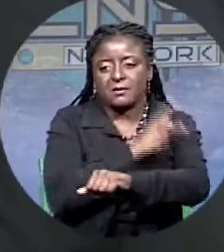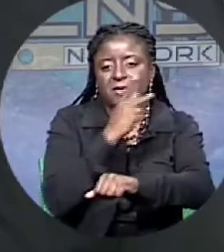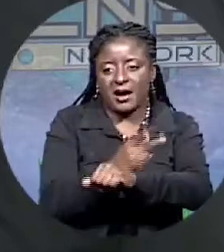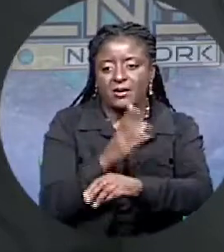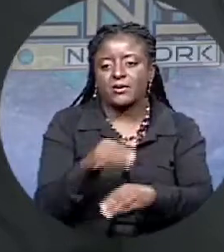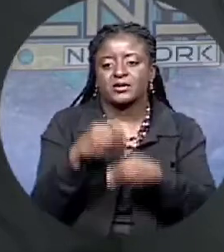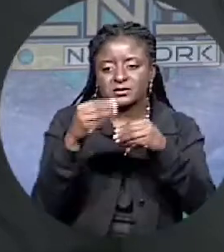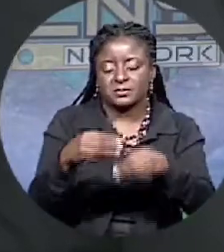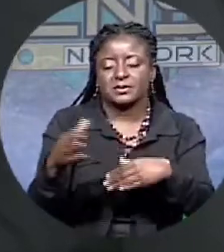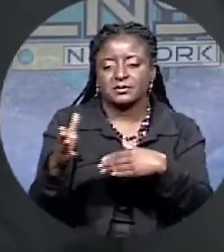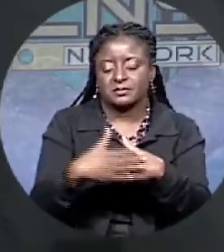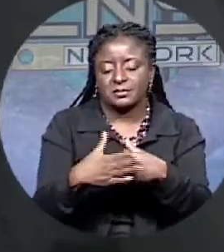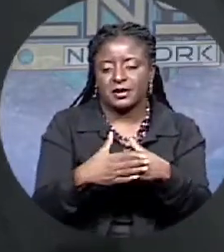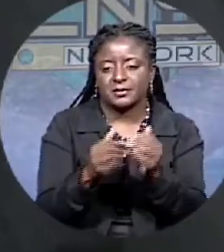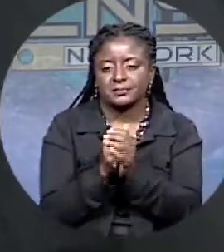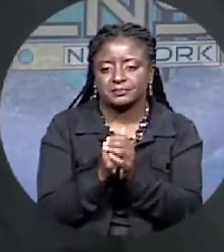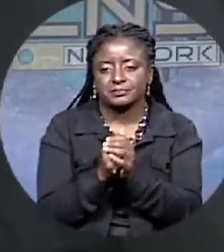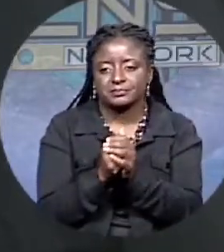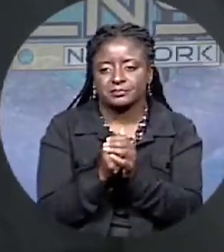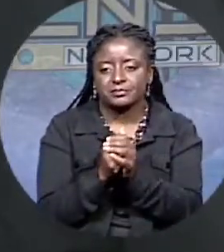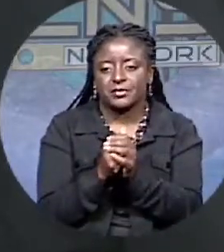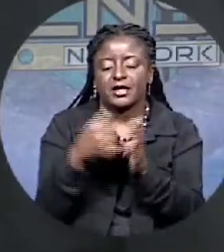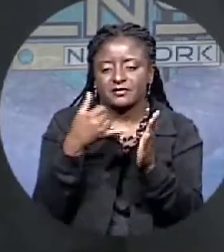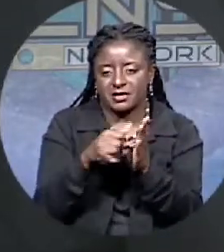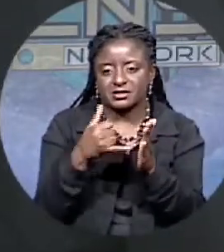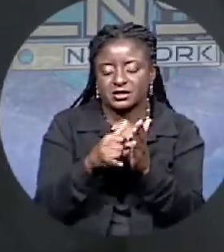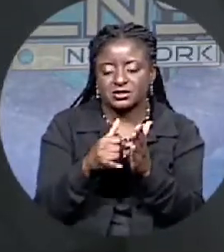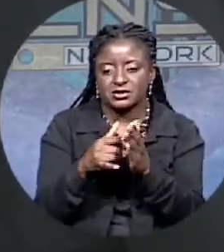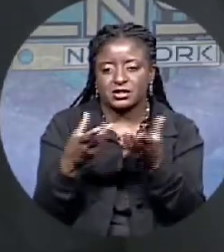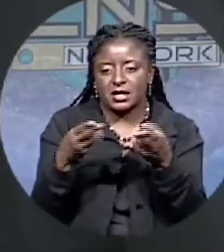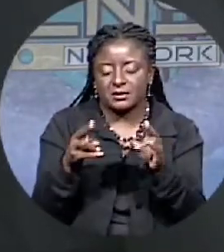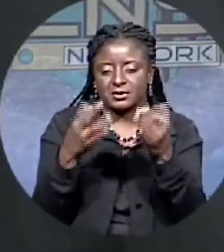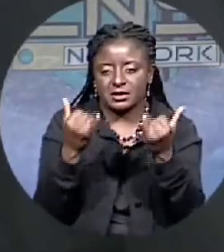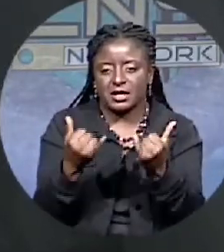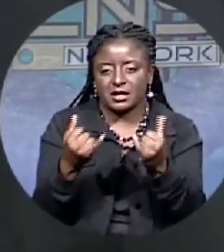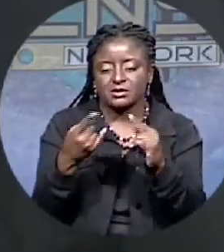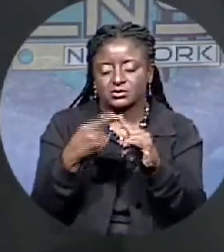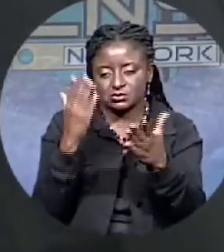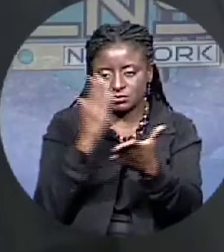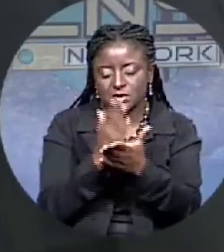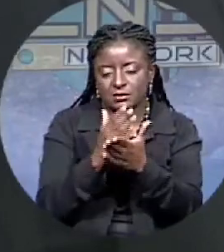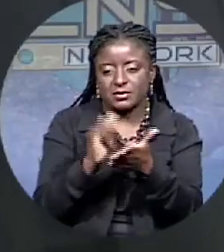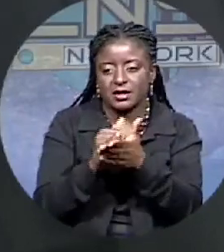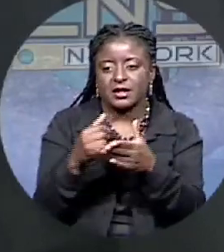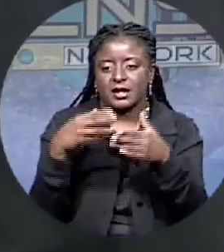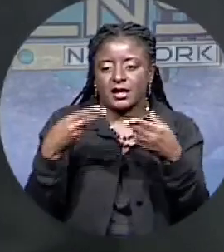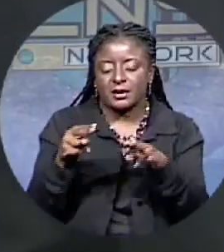inconvenience caused and assures that an investigation has been carried out to prevent the likelihood of future incidents